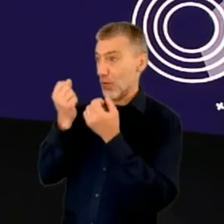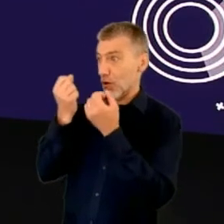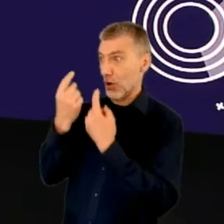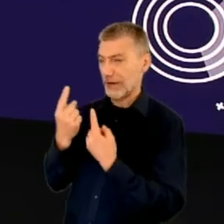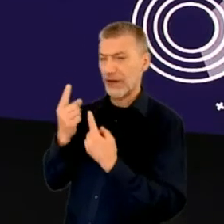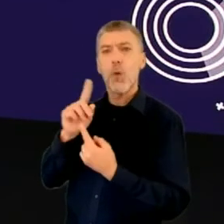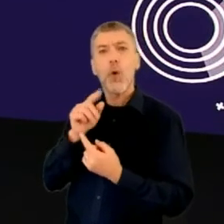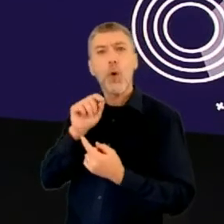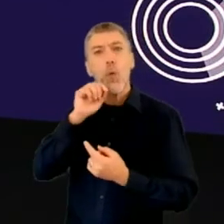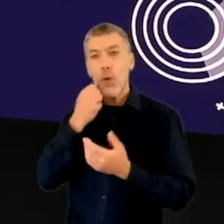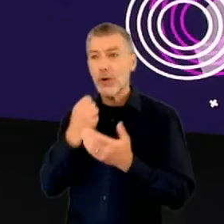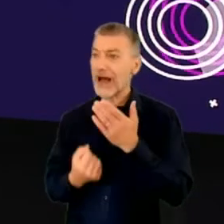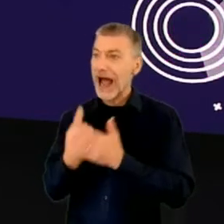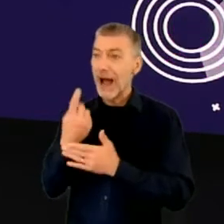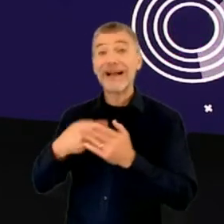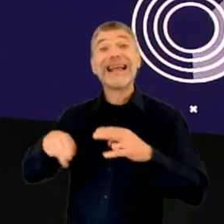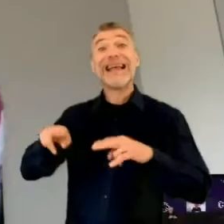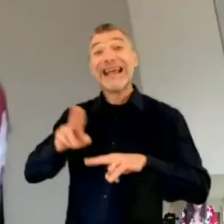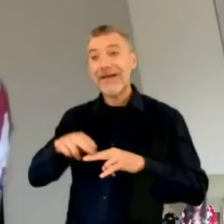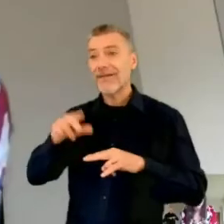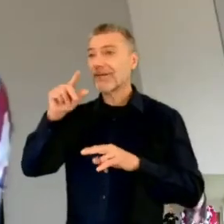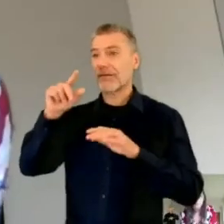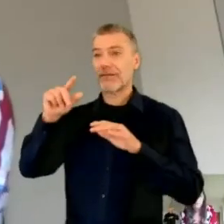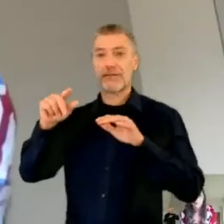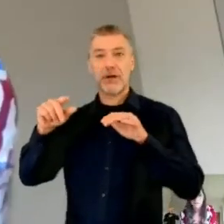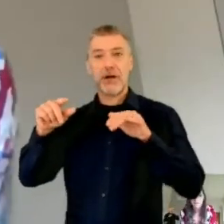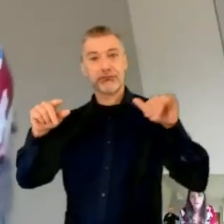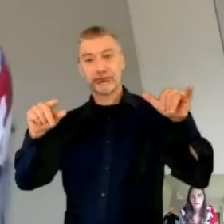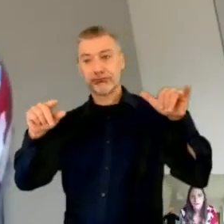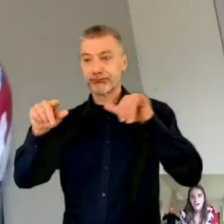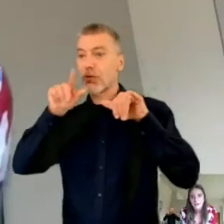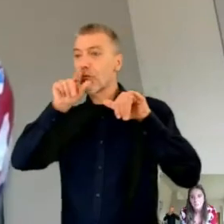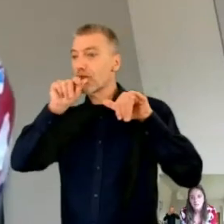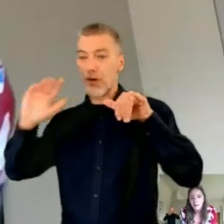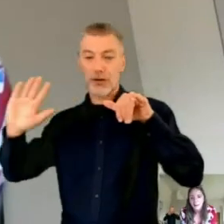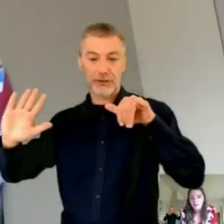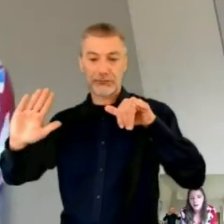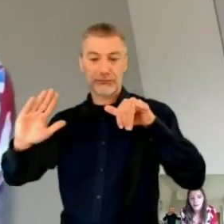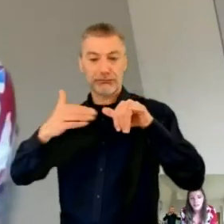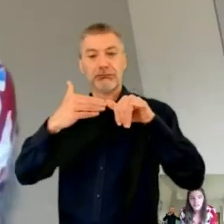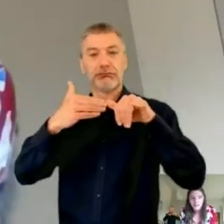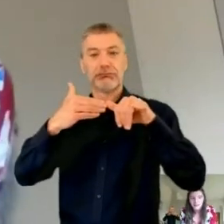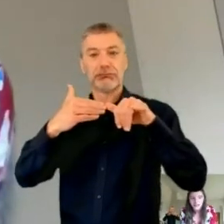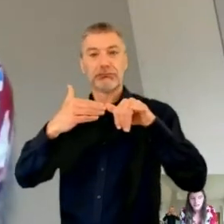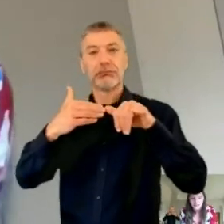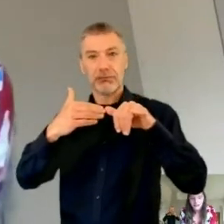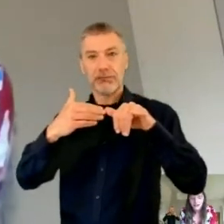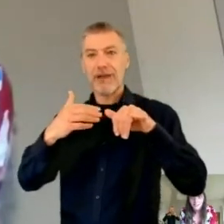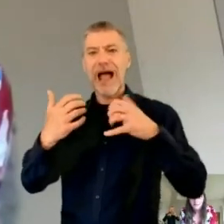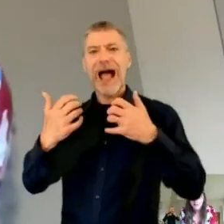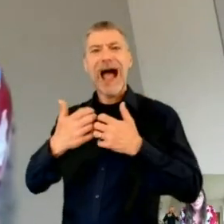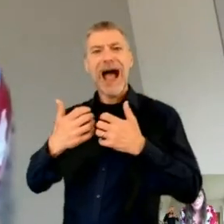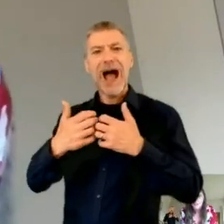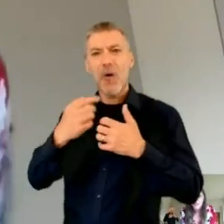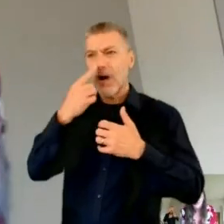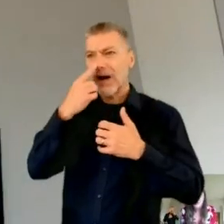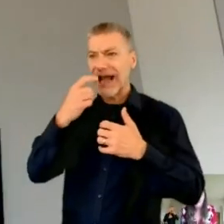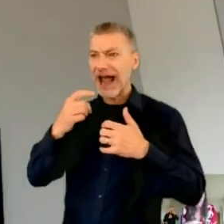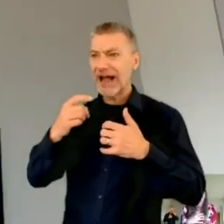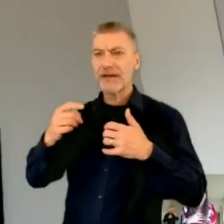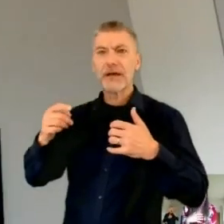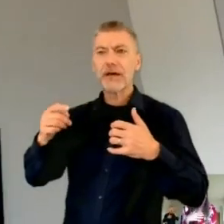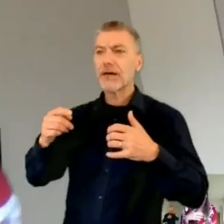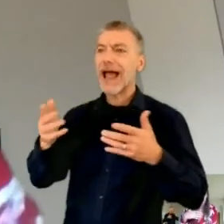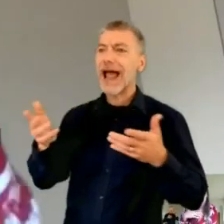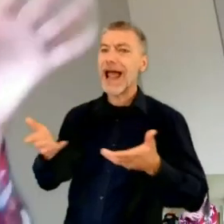if birds got in the way, both from an engine's point of view, but also how can we put things onto the plane to make sure that it kind